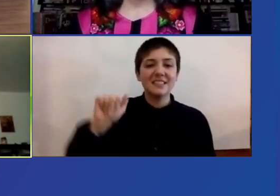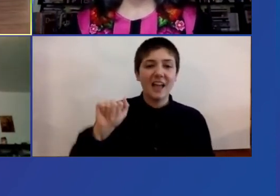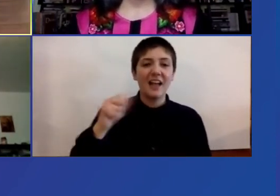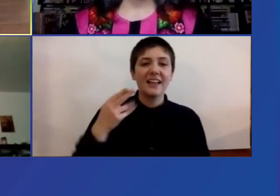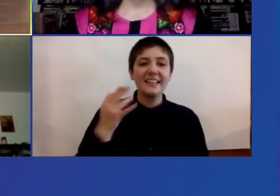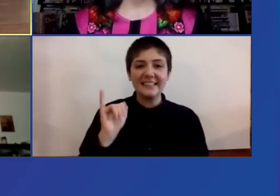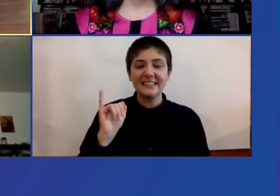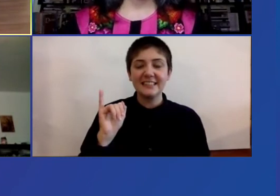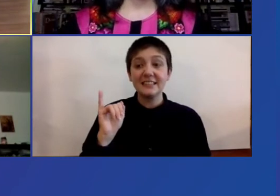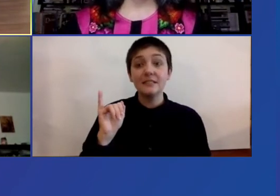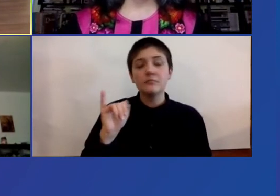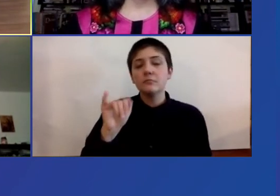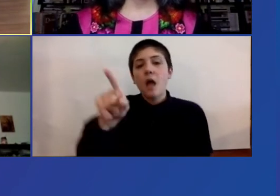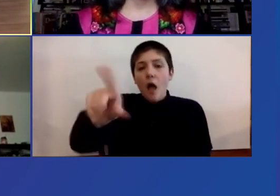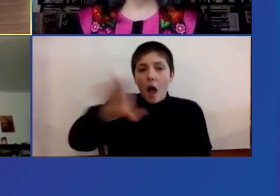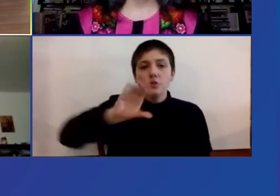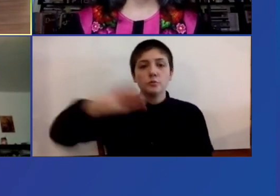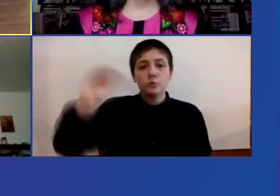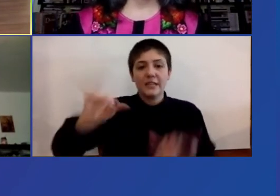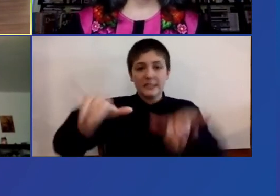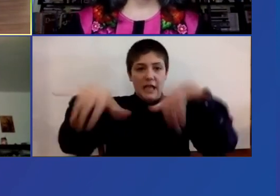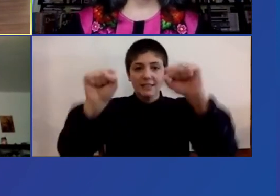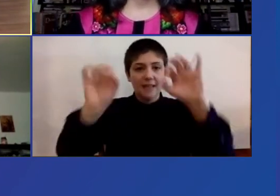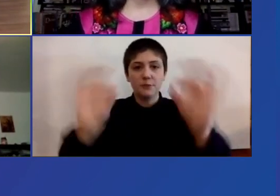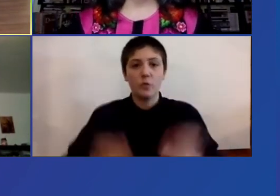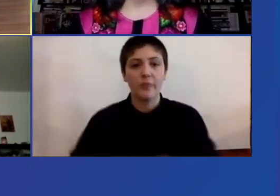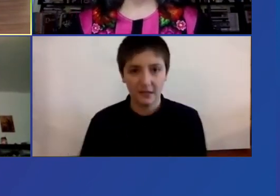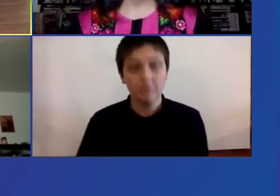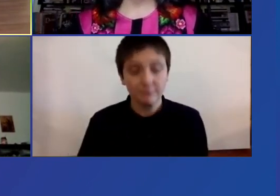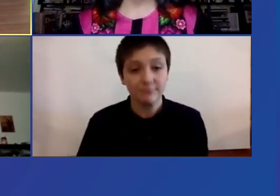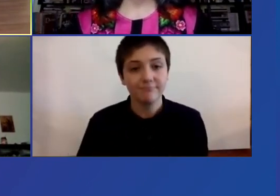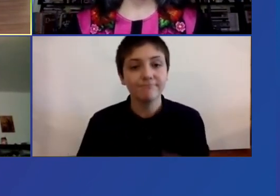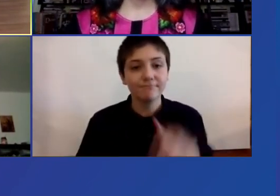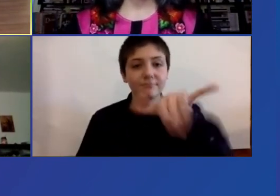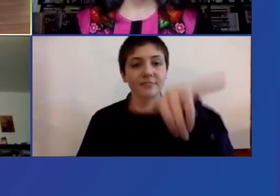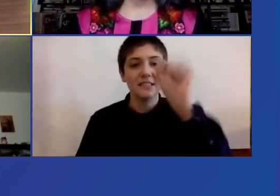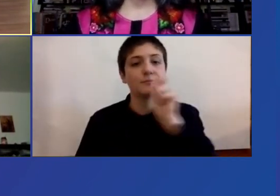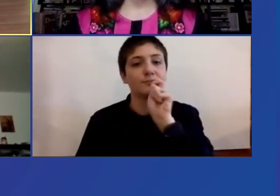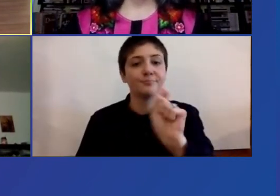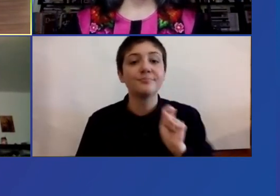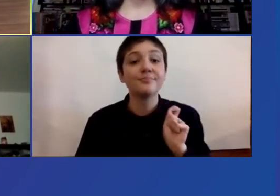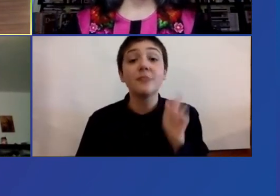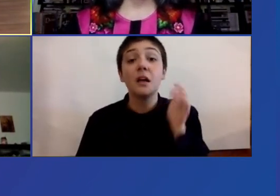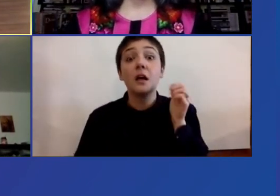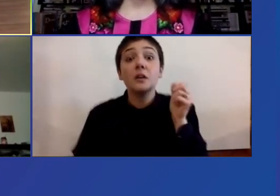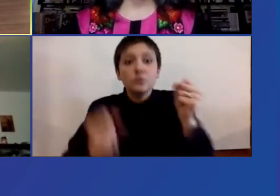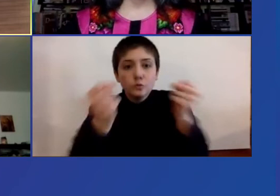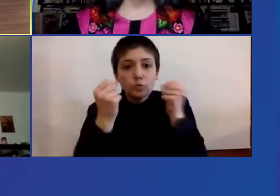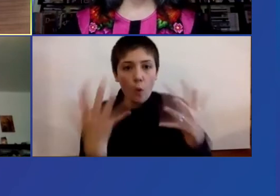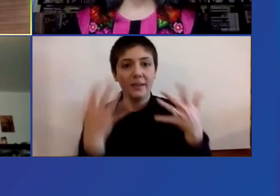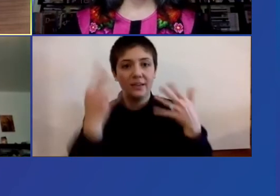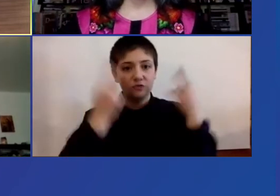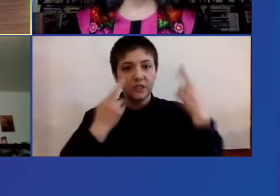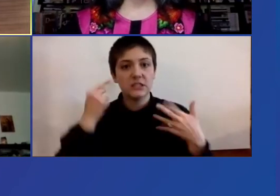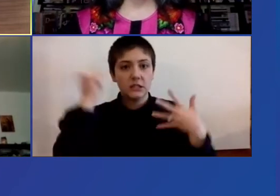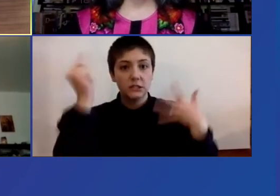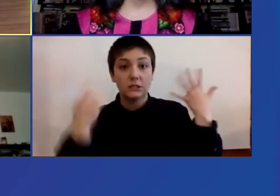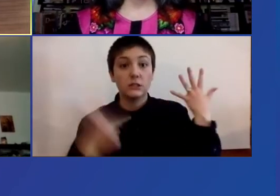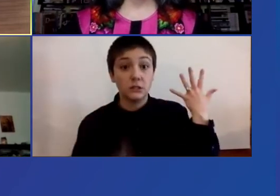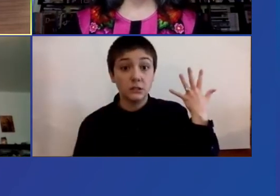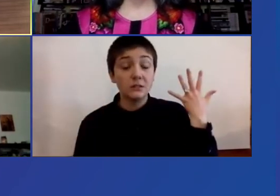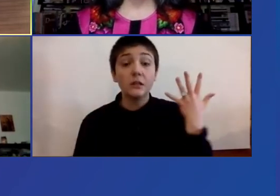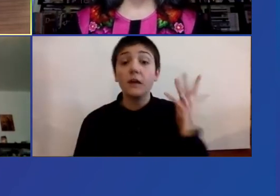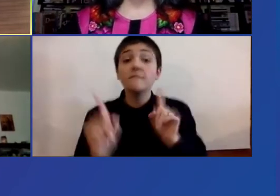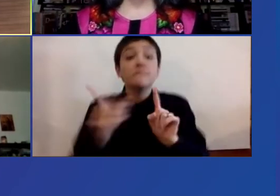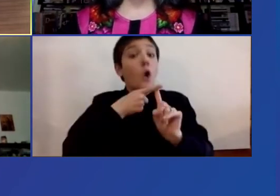and the answer is 100% yes, absolutely. For so many reasons, from just finding a